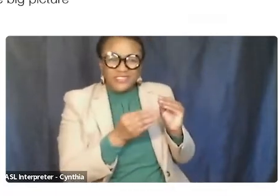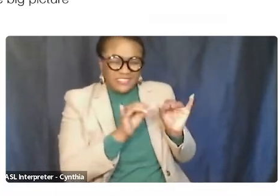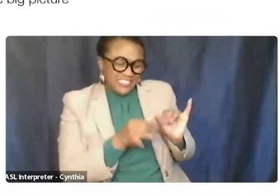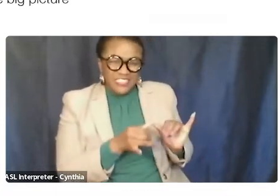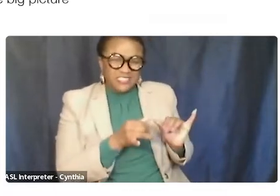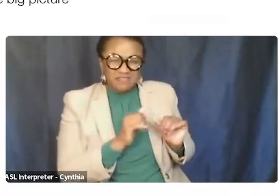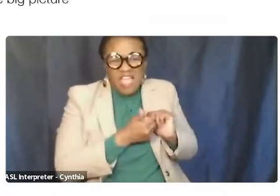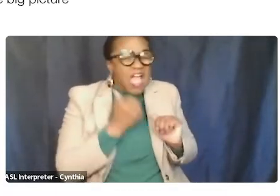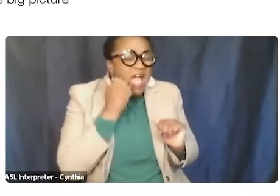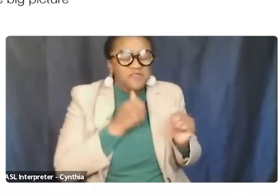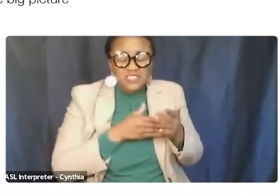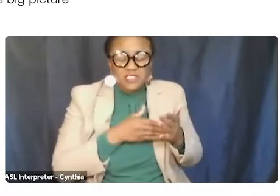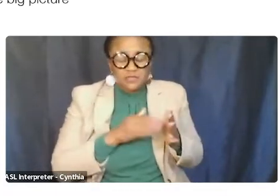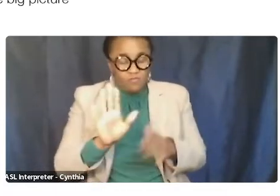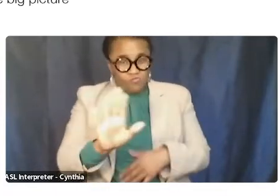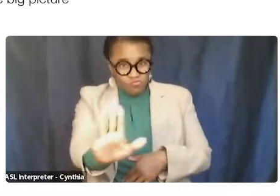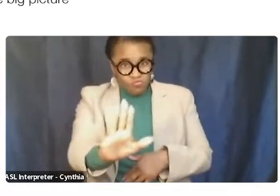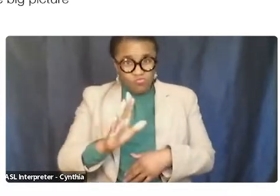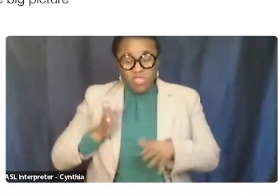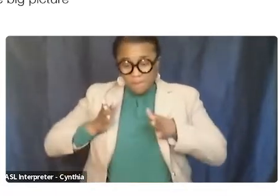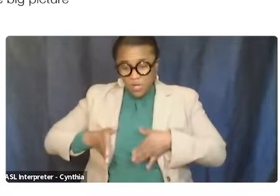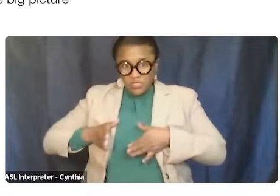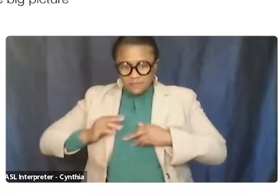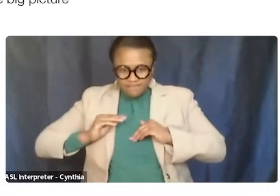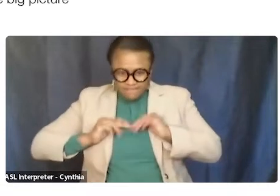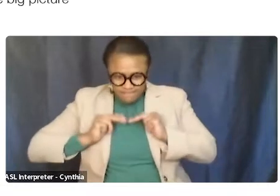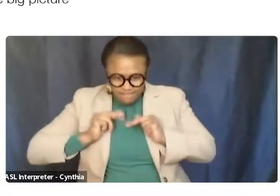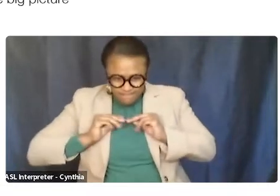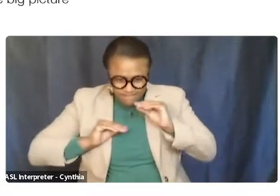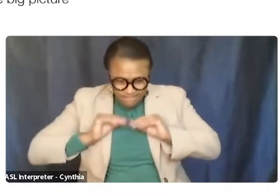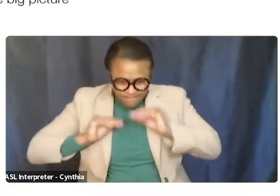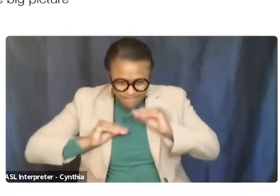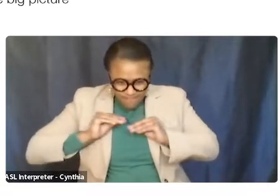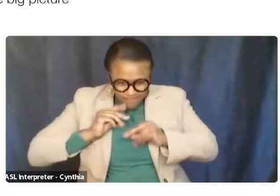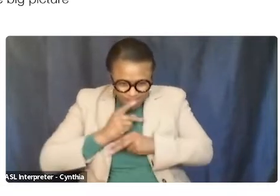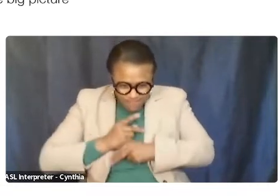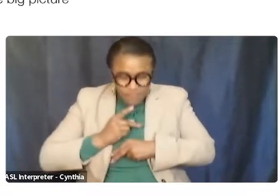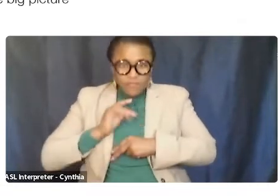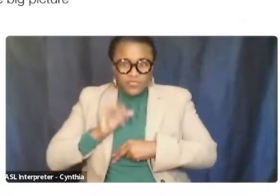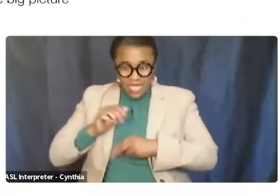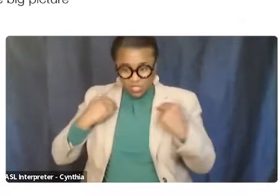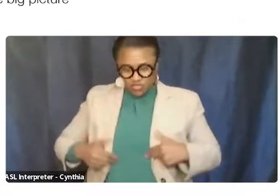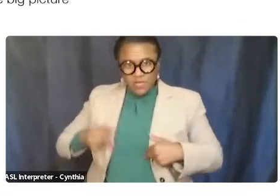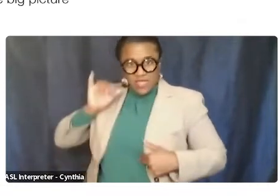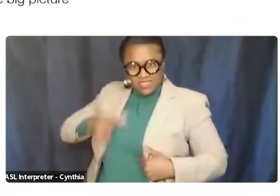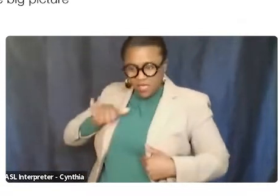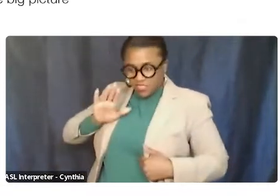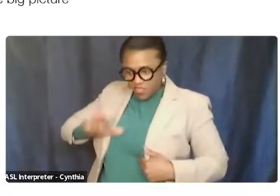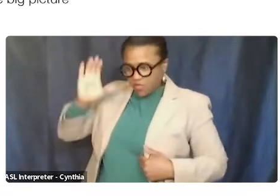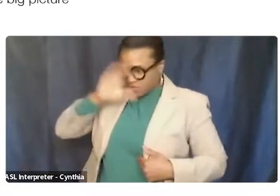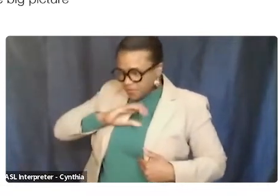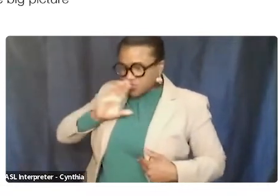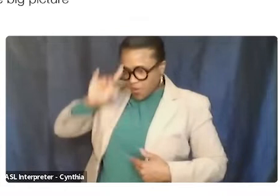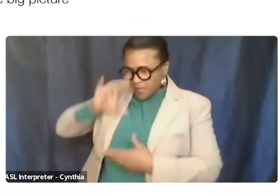of fact is, it's a person building that code. There's a human behind it. So whatever assumptions that individual has,